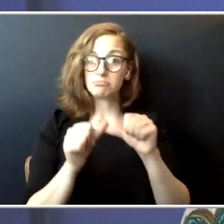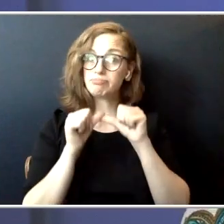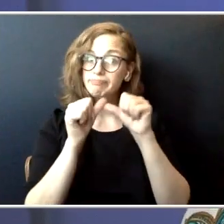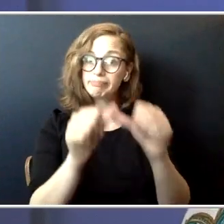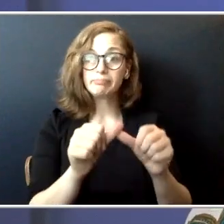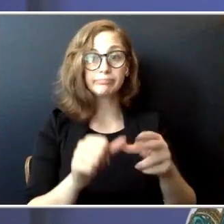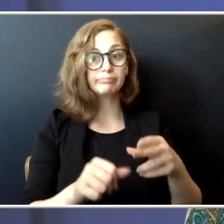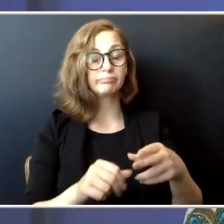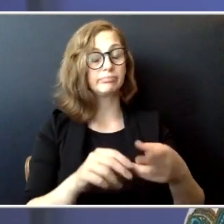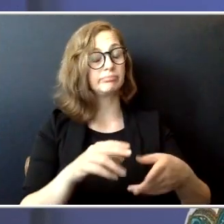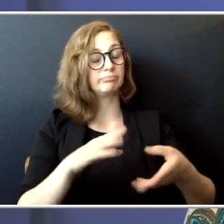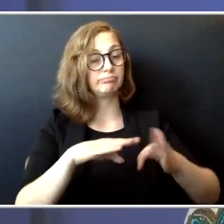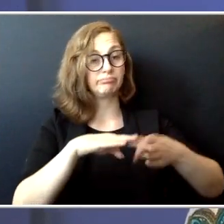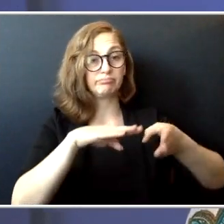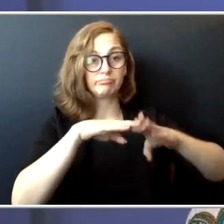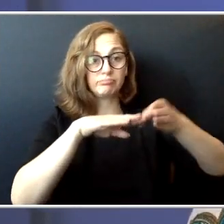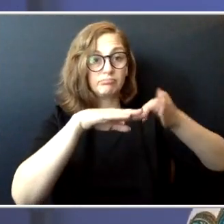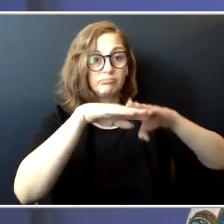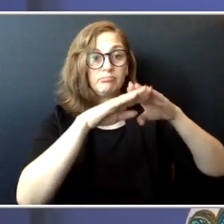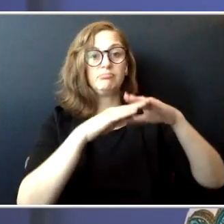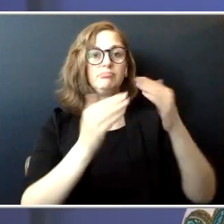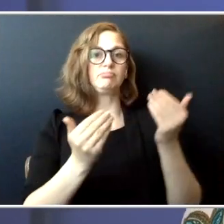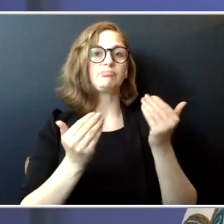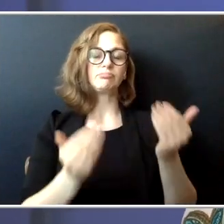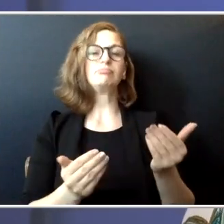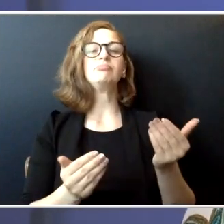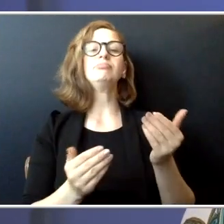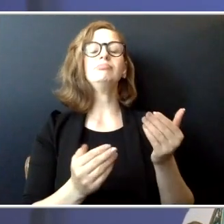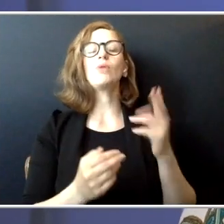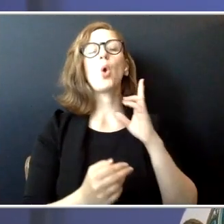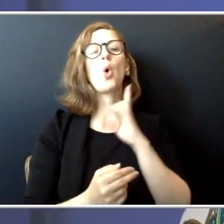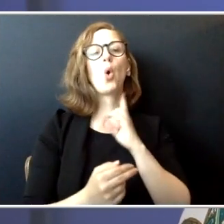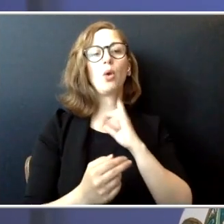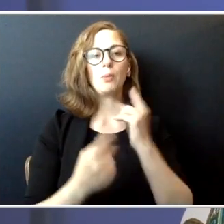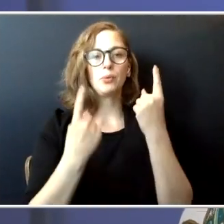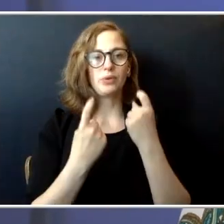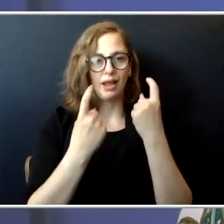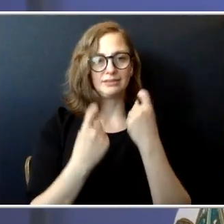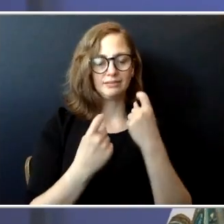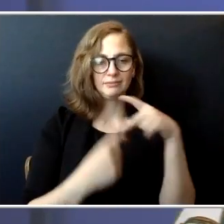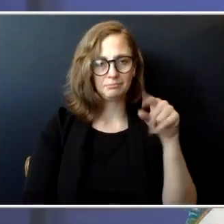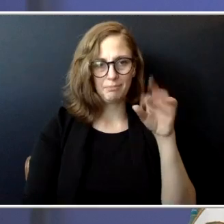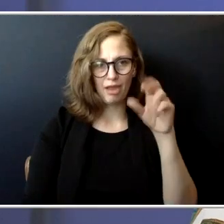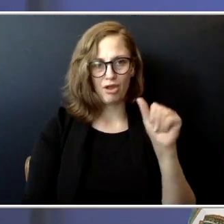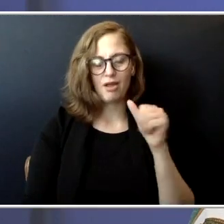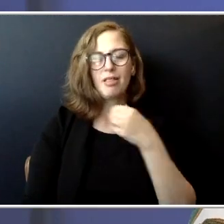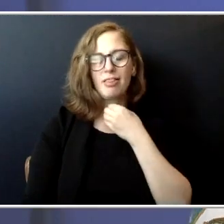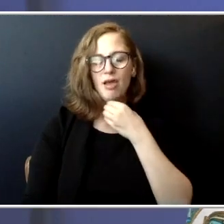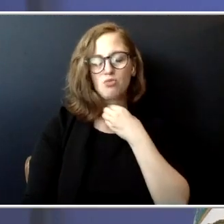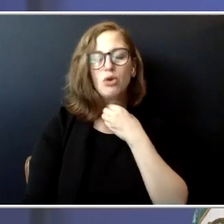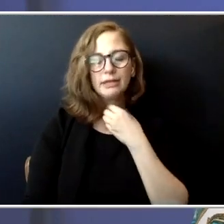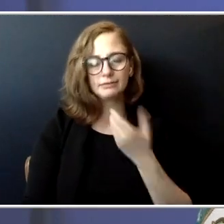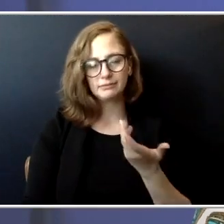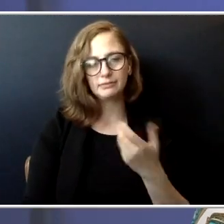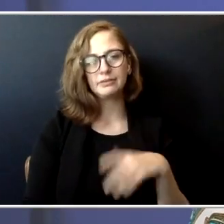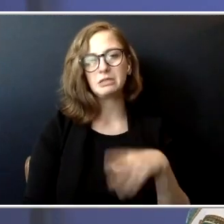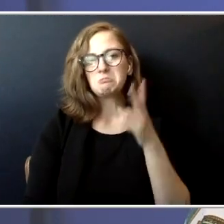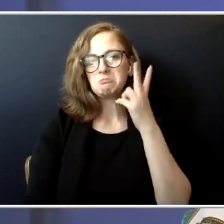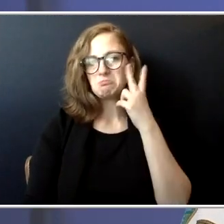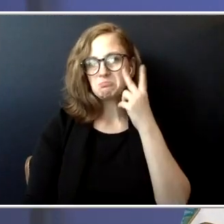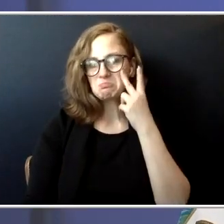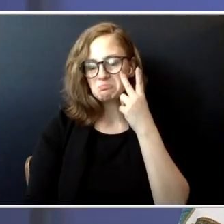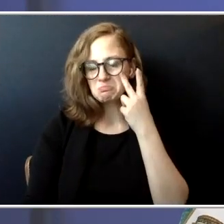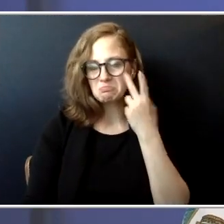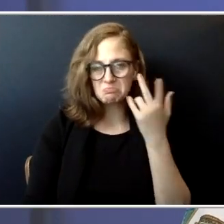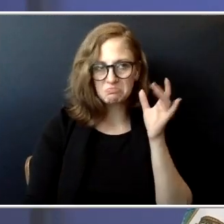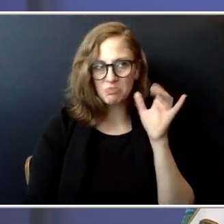a parathyroid hormone test to see what those levels were, to see if they were affecting the reason why my calcium levels